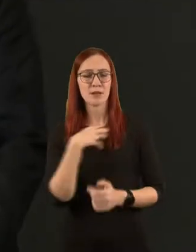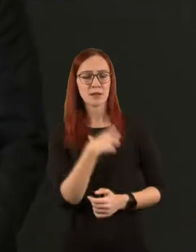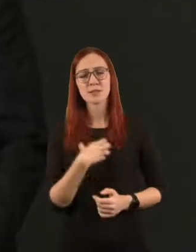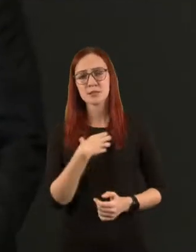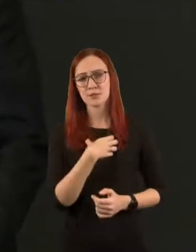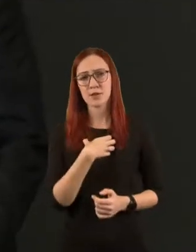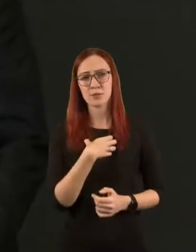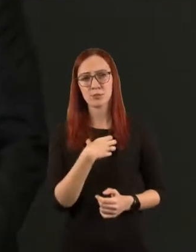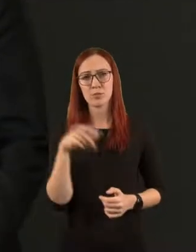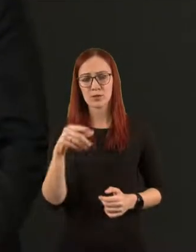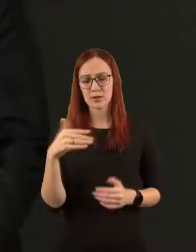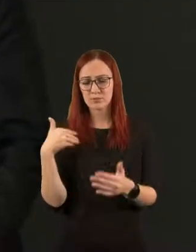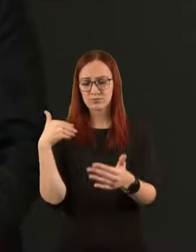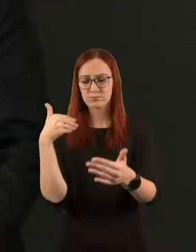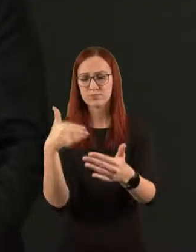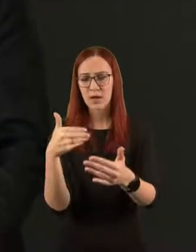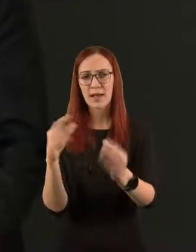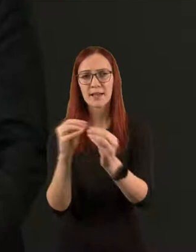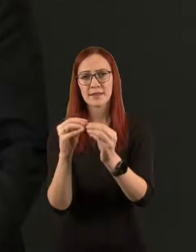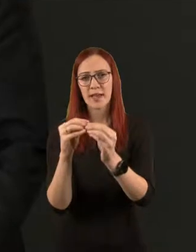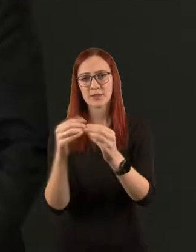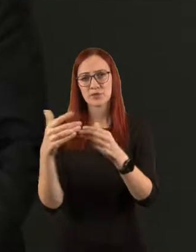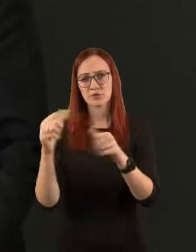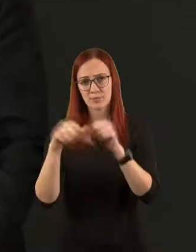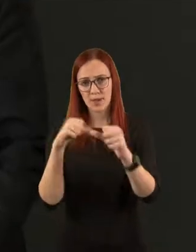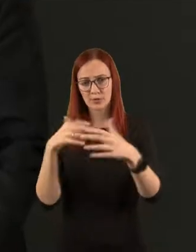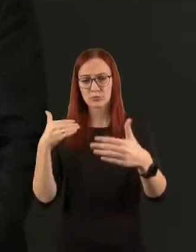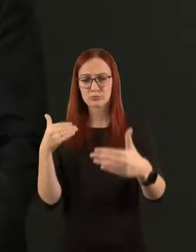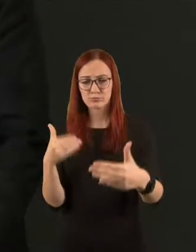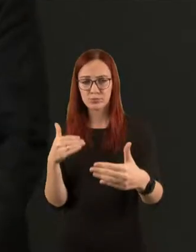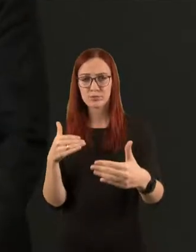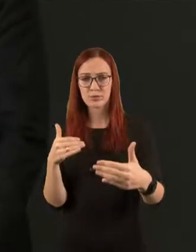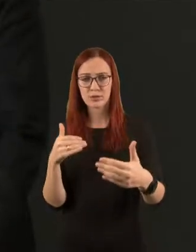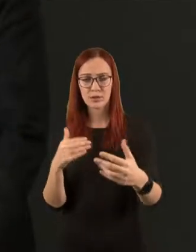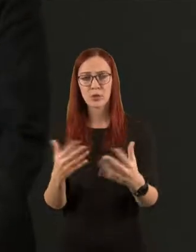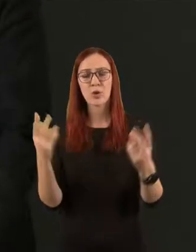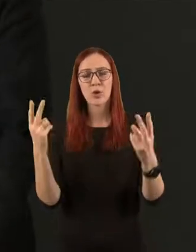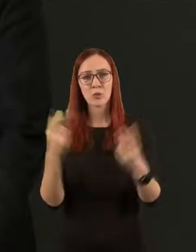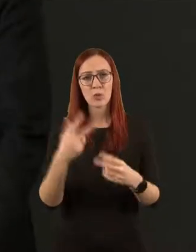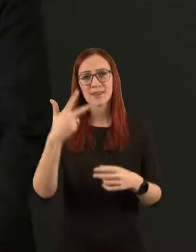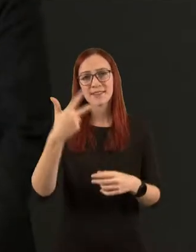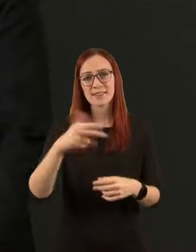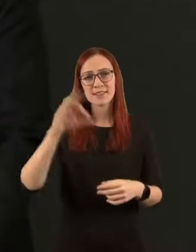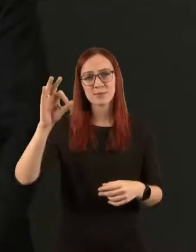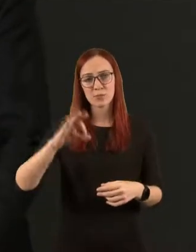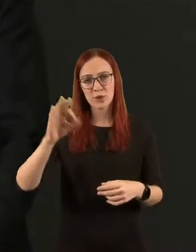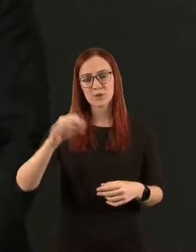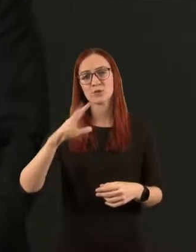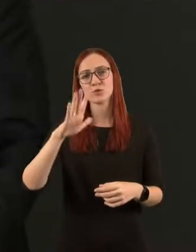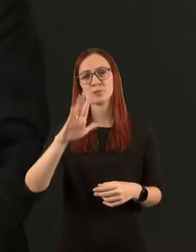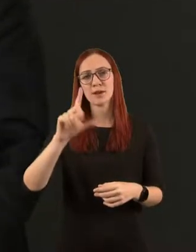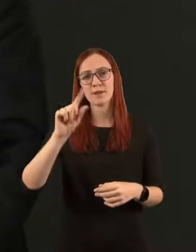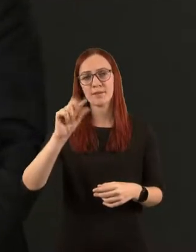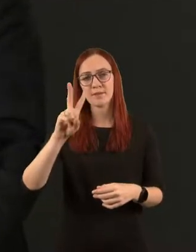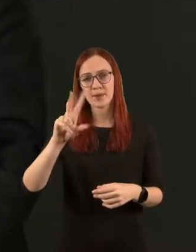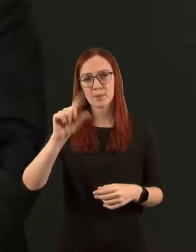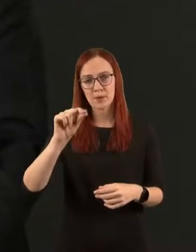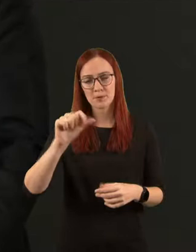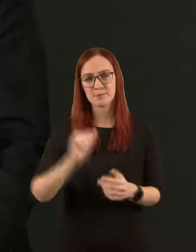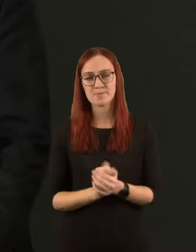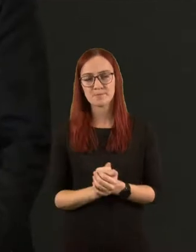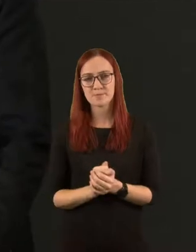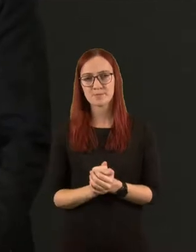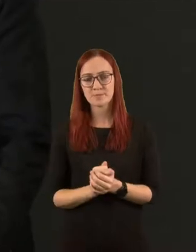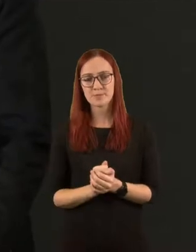Finally, Lithuania needs to build on its impressive progress in waste management. In less than a decade, Lithuania has moved